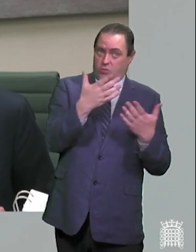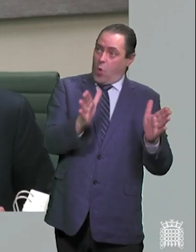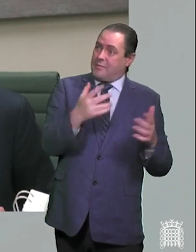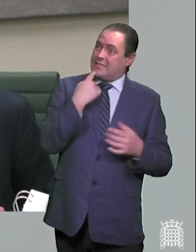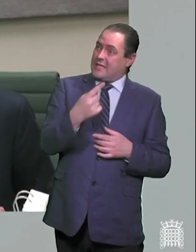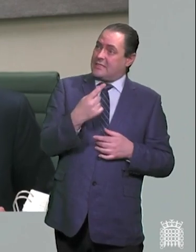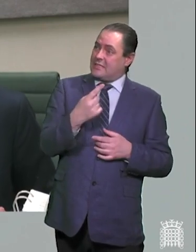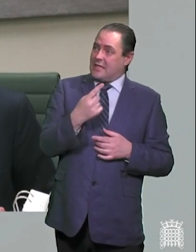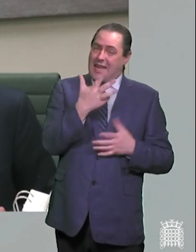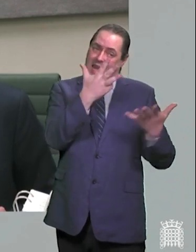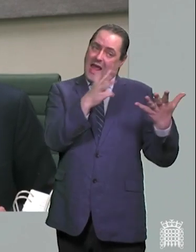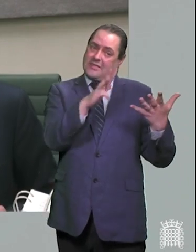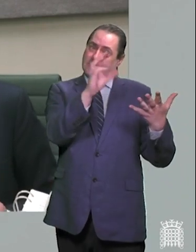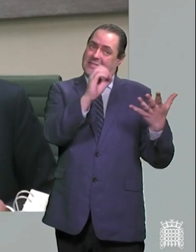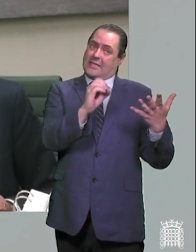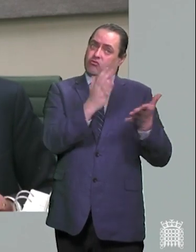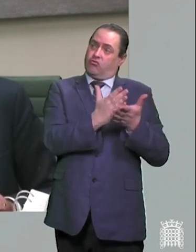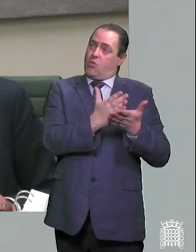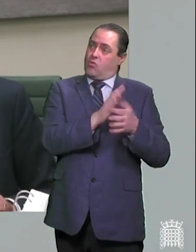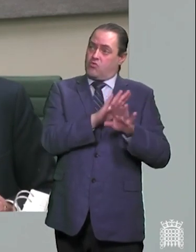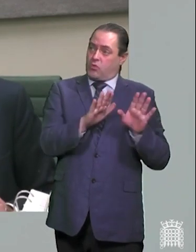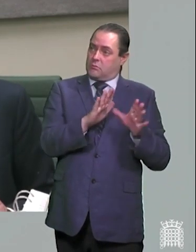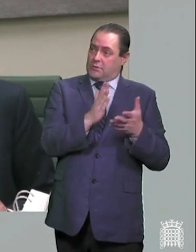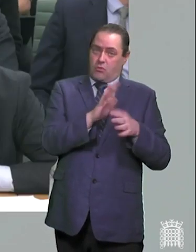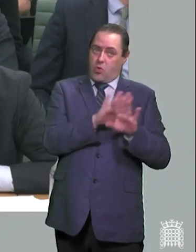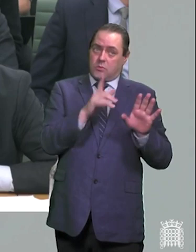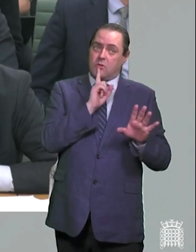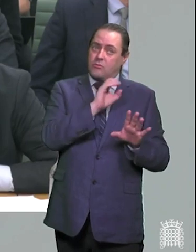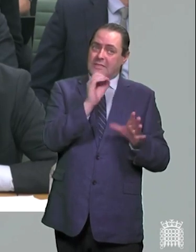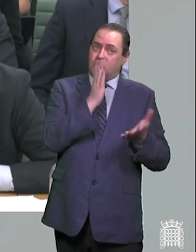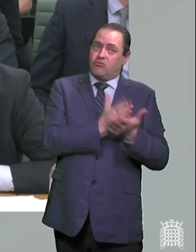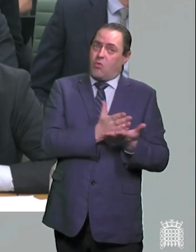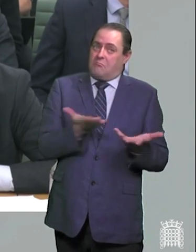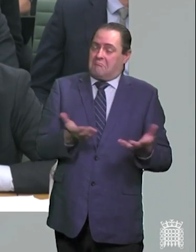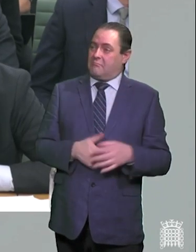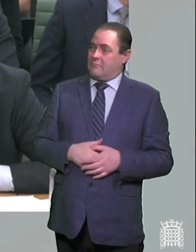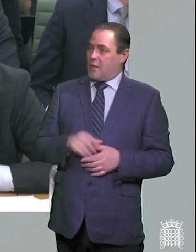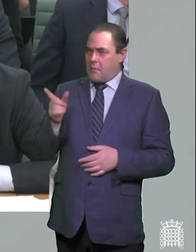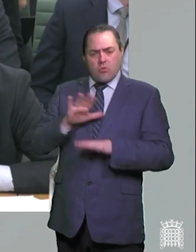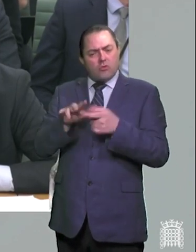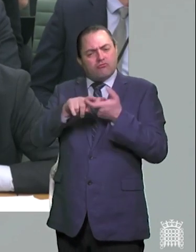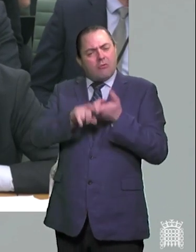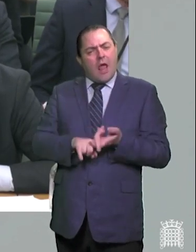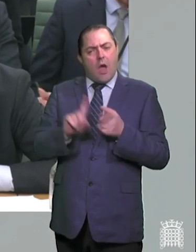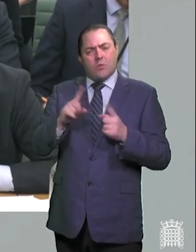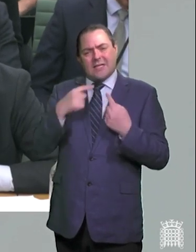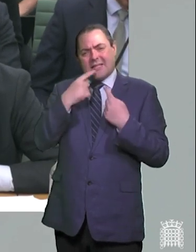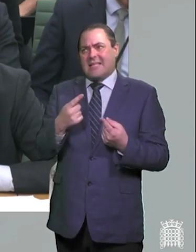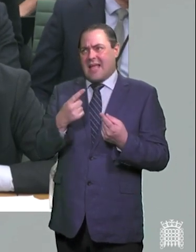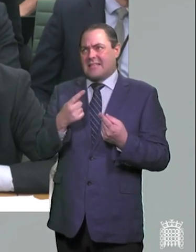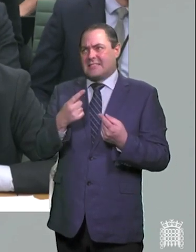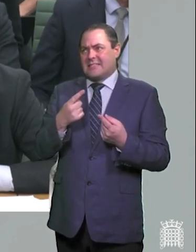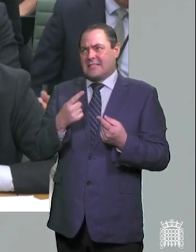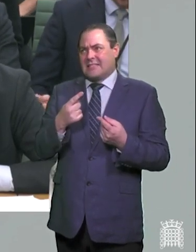She says she's only 90% sure. She's not sure. But I wasn't relying for what I said on